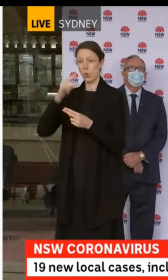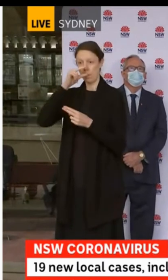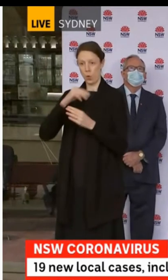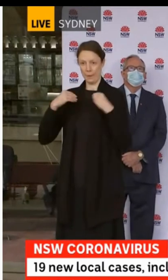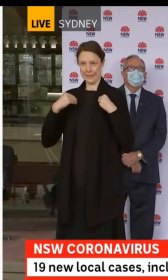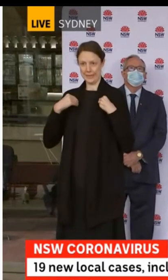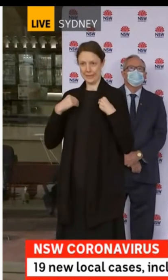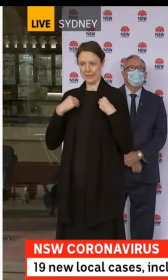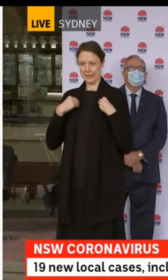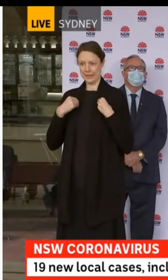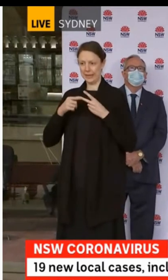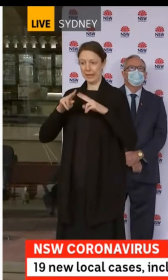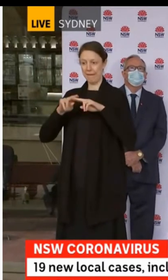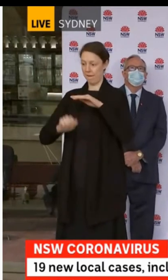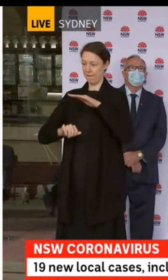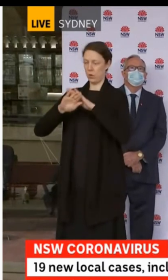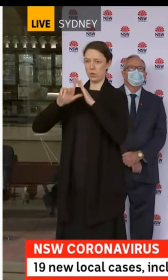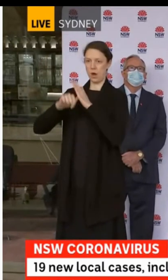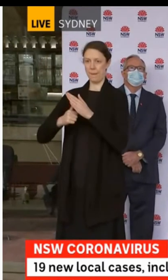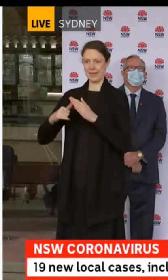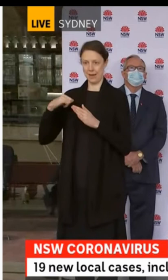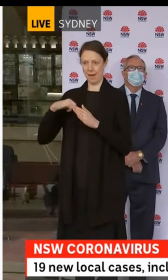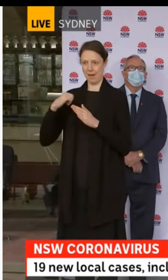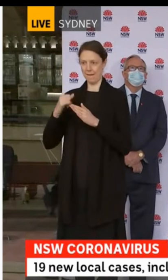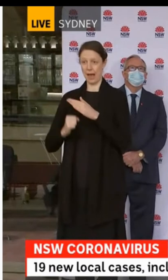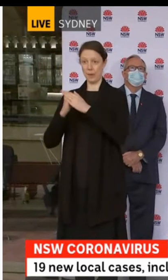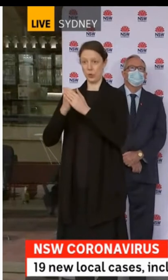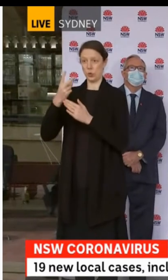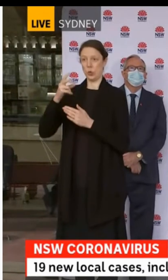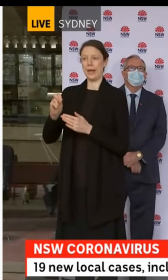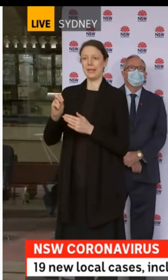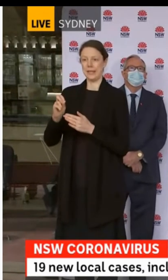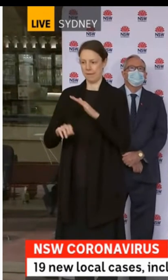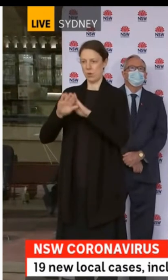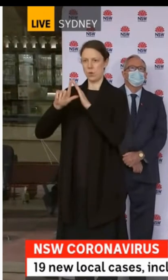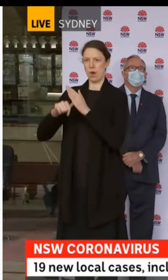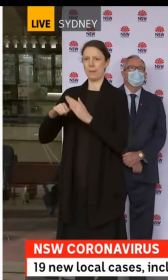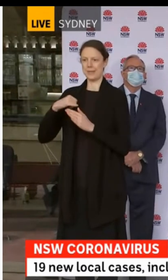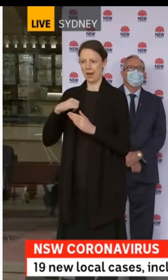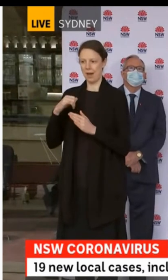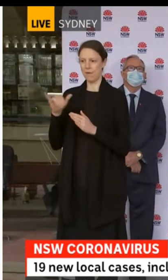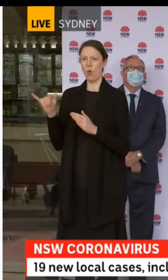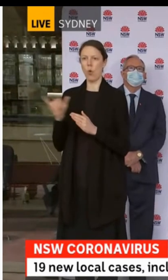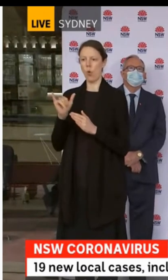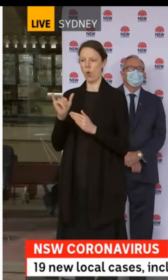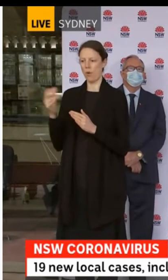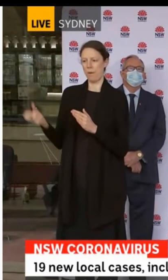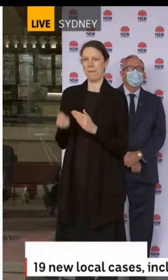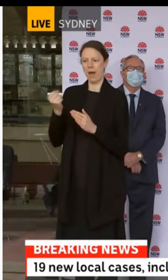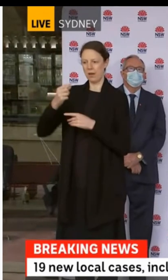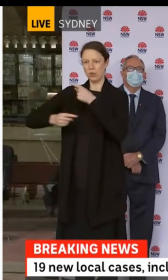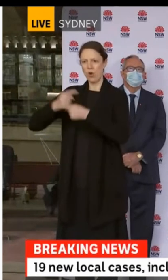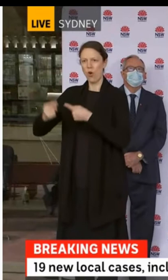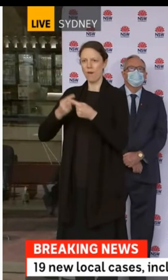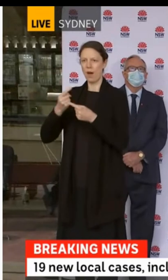businesses with full-time employees up to 20 full-time employees, or having payrolls up to 1.2 million with turnover